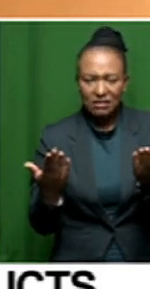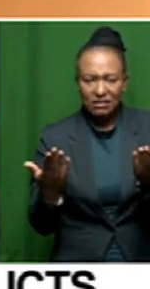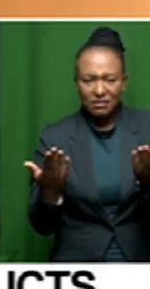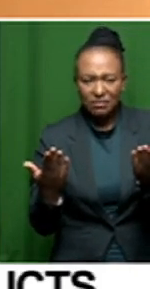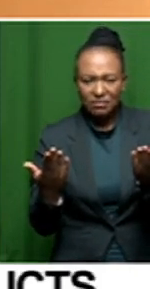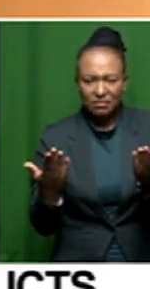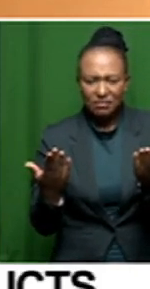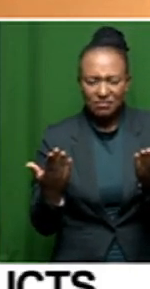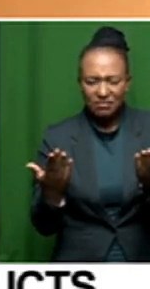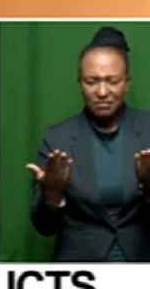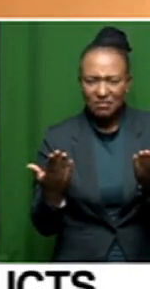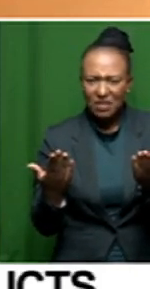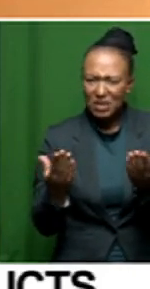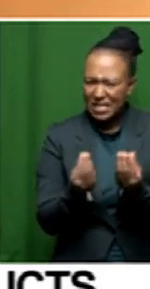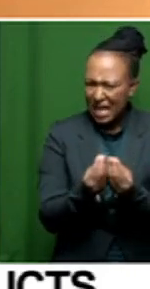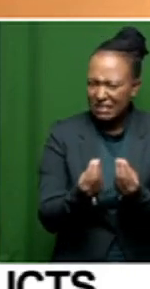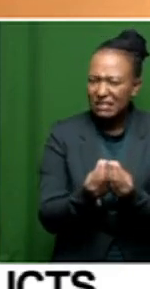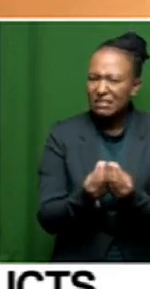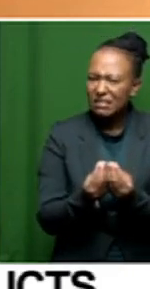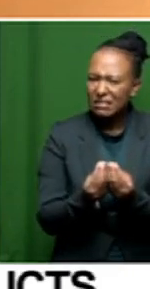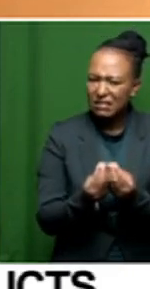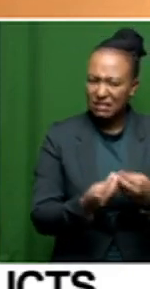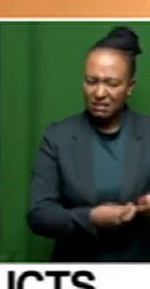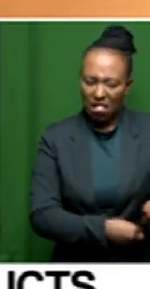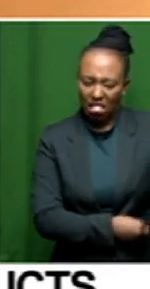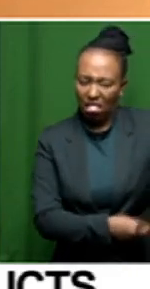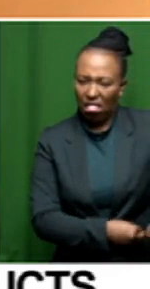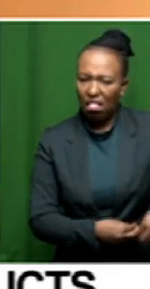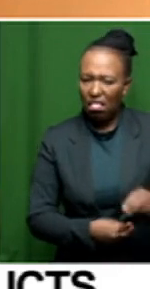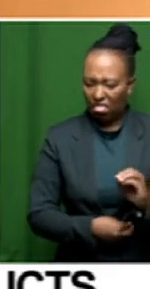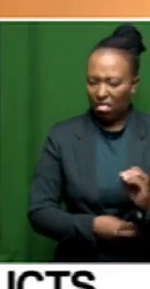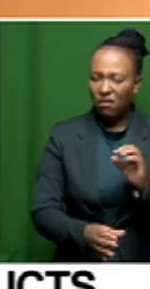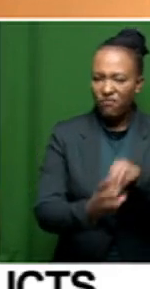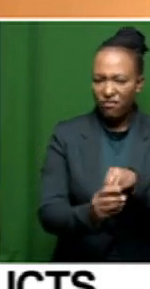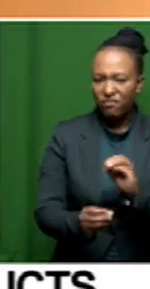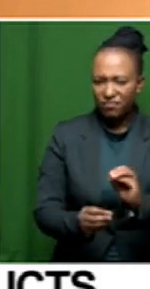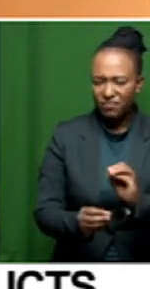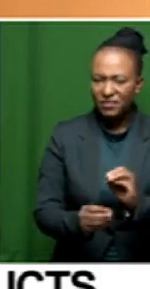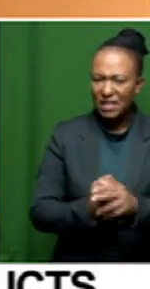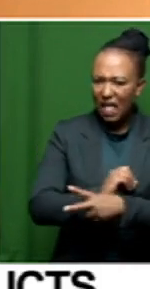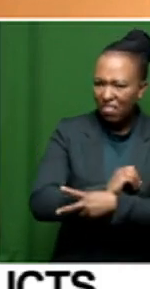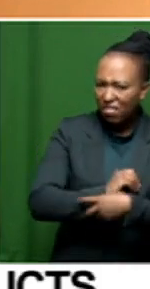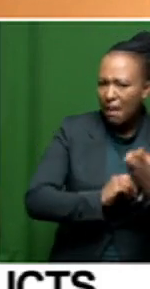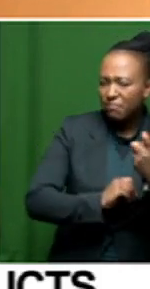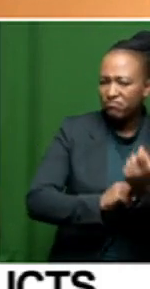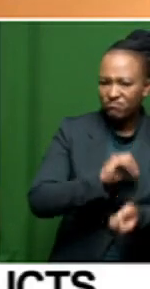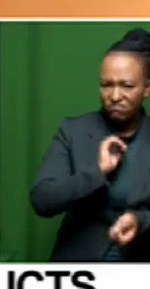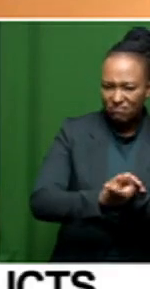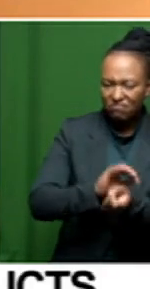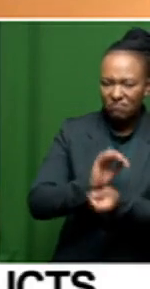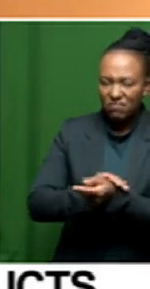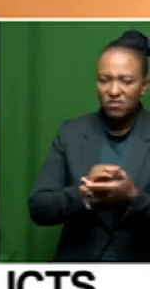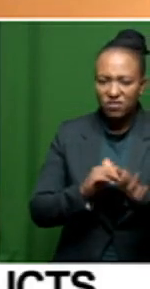of dodgy dealings also going on, quite over and above the theft that has gone on at